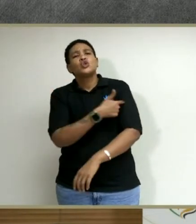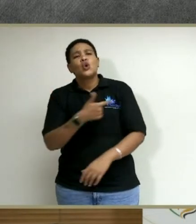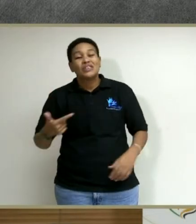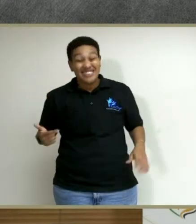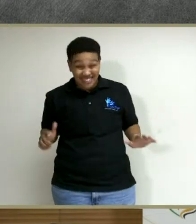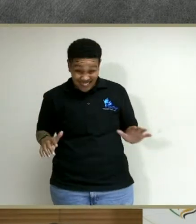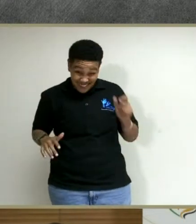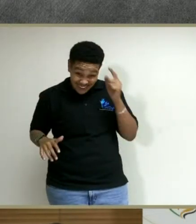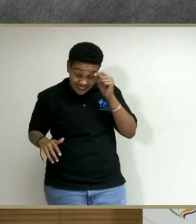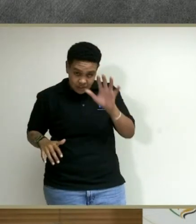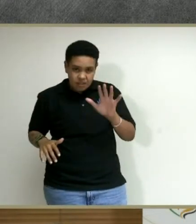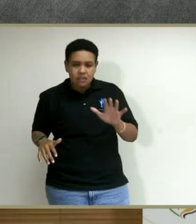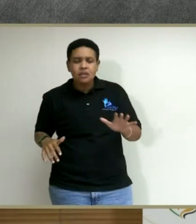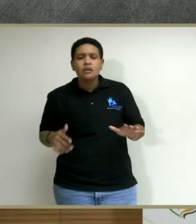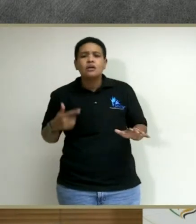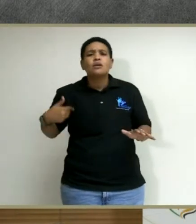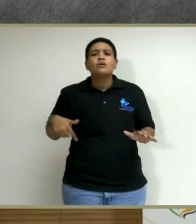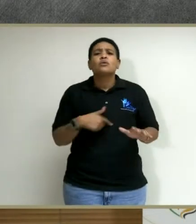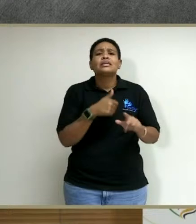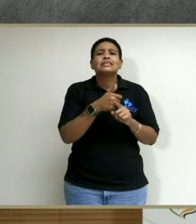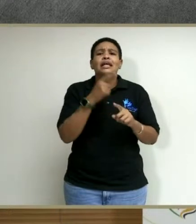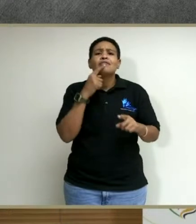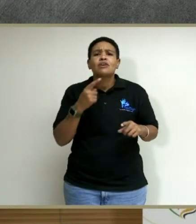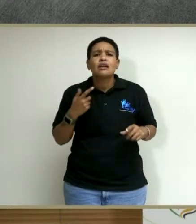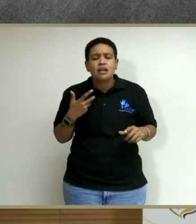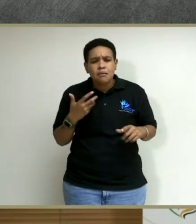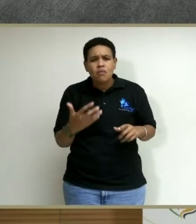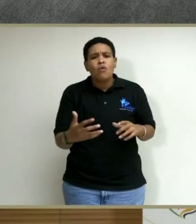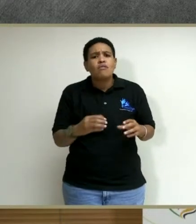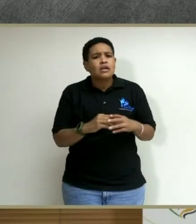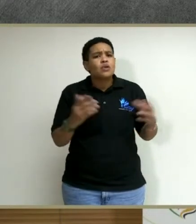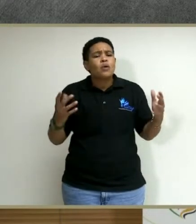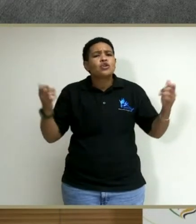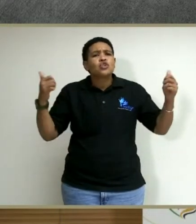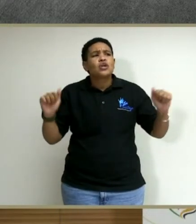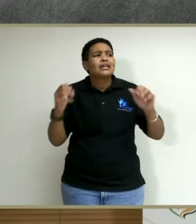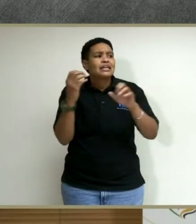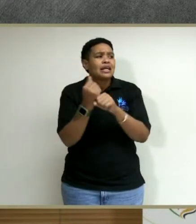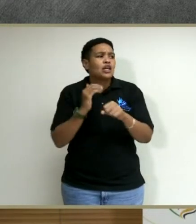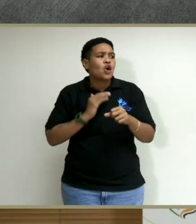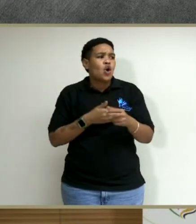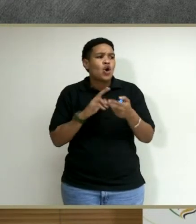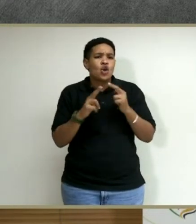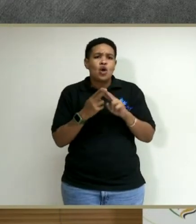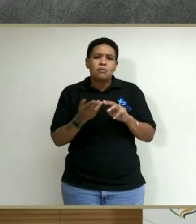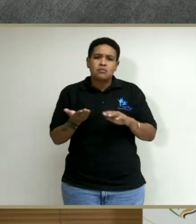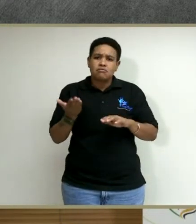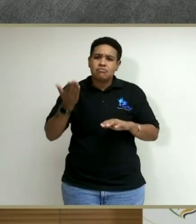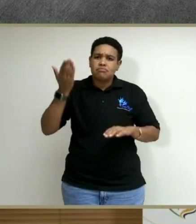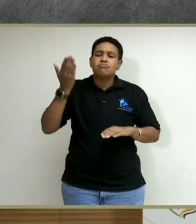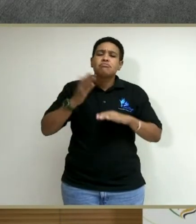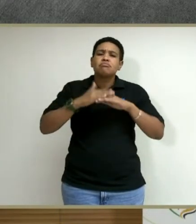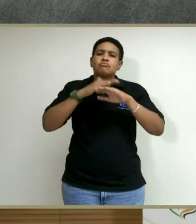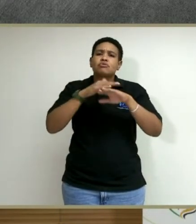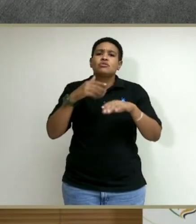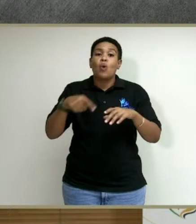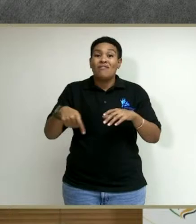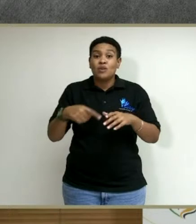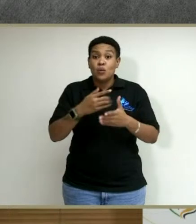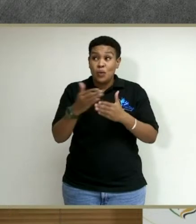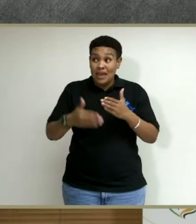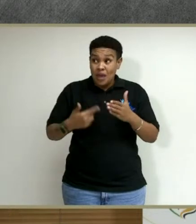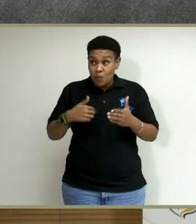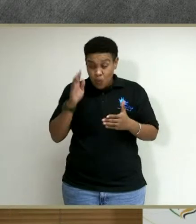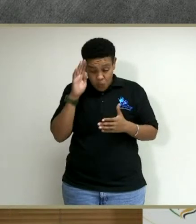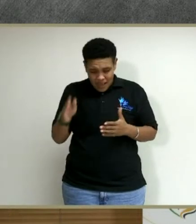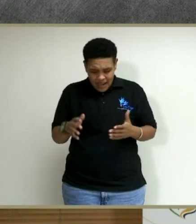And as such, we are moving into trying to get our numbers up over this weekend, and we will be